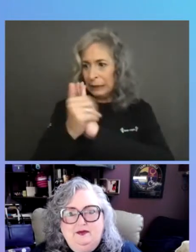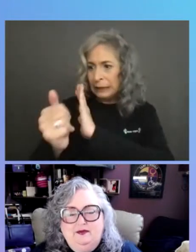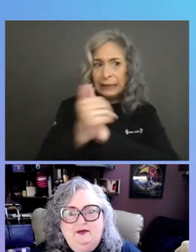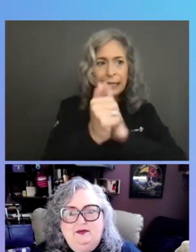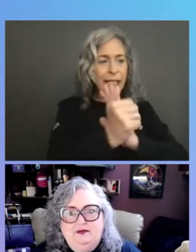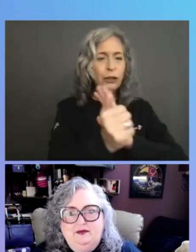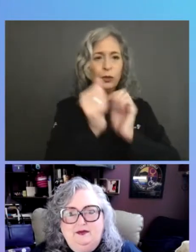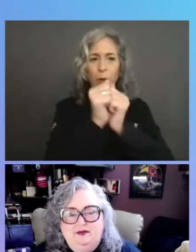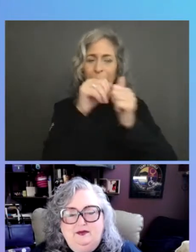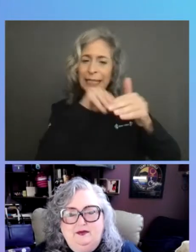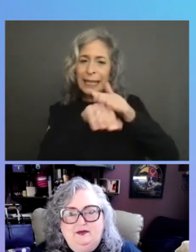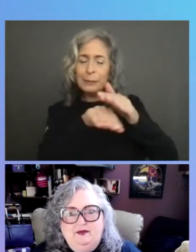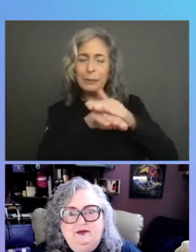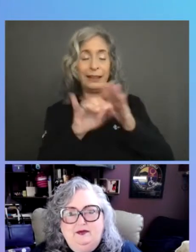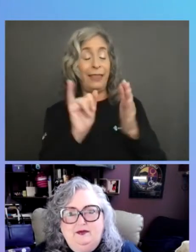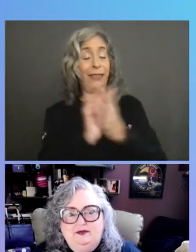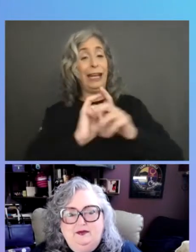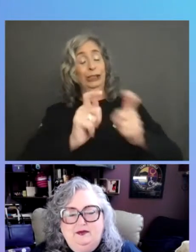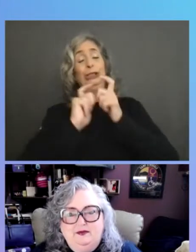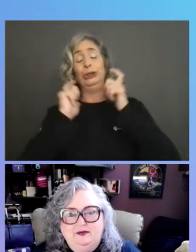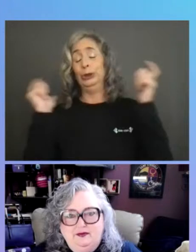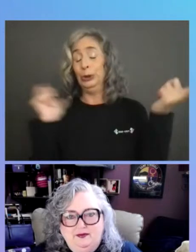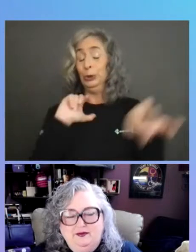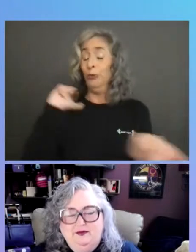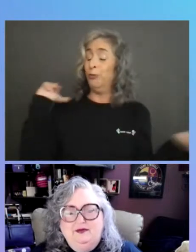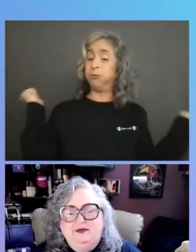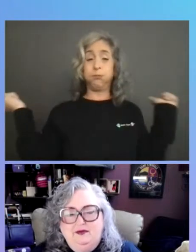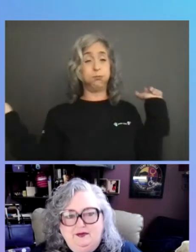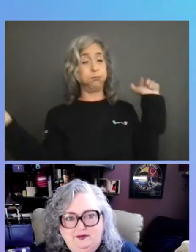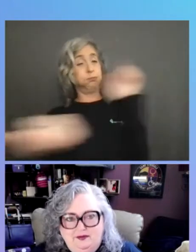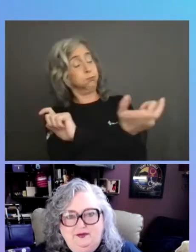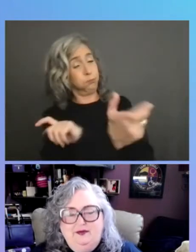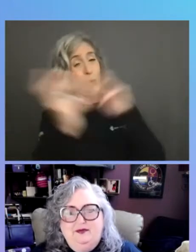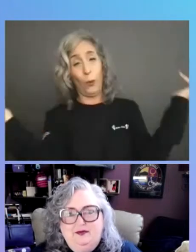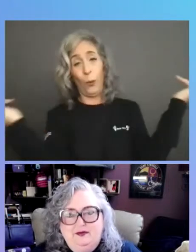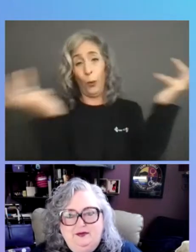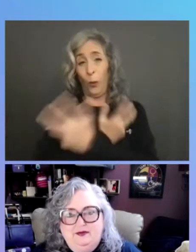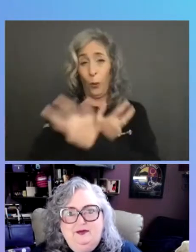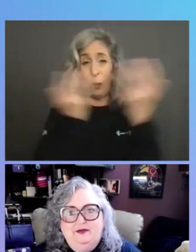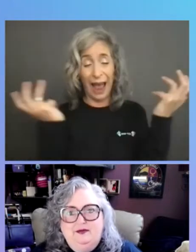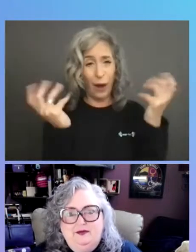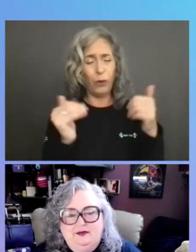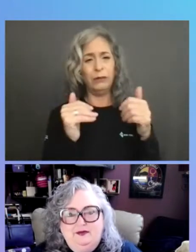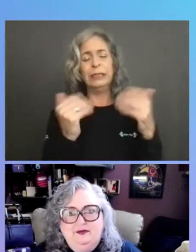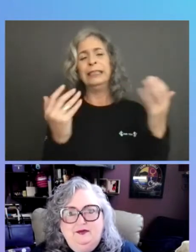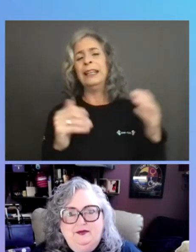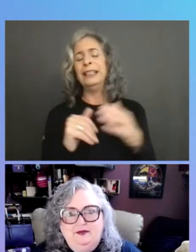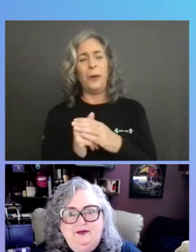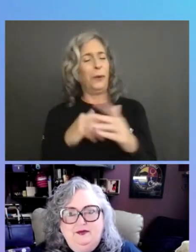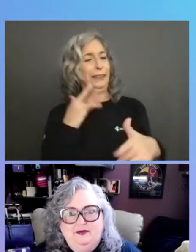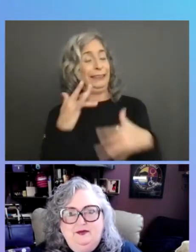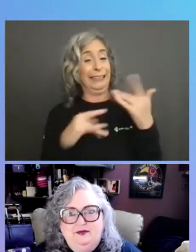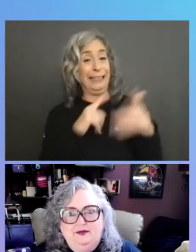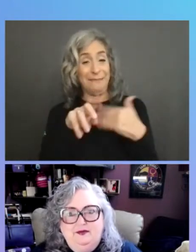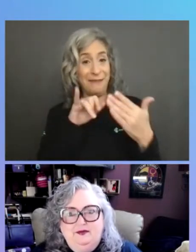in accessibility. That is a huge transition. That's a huge leap forward